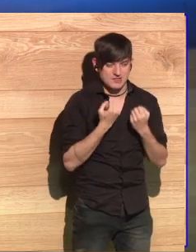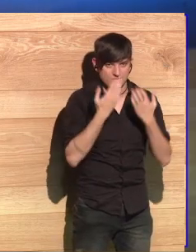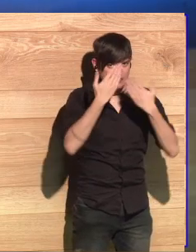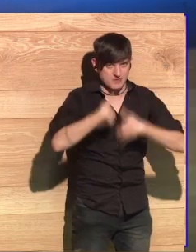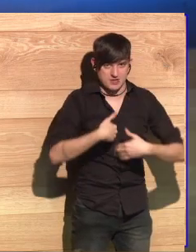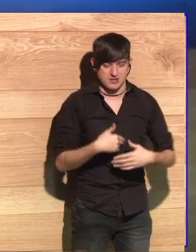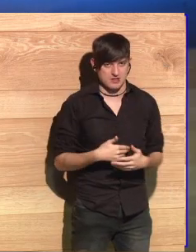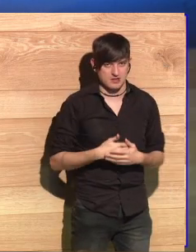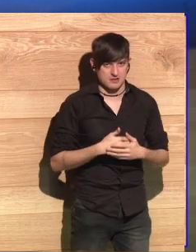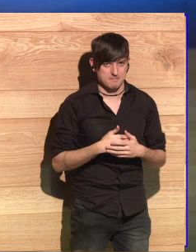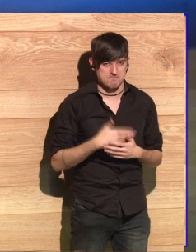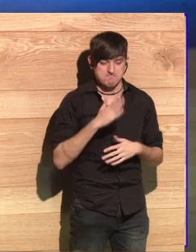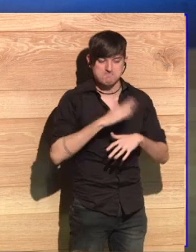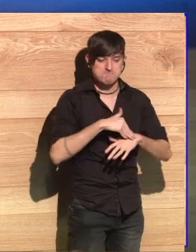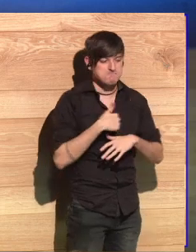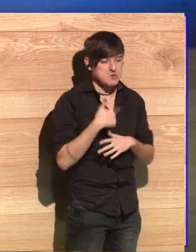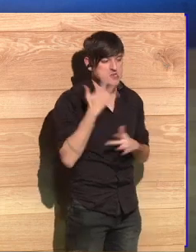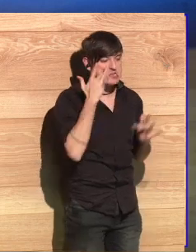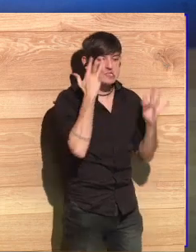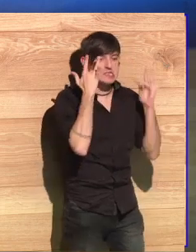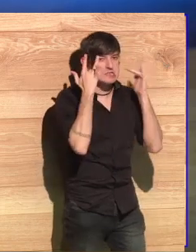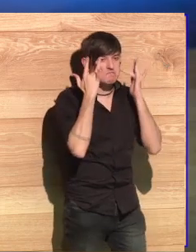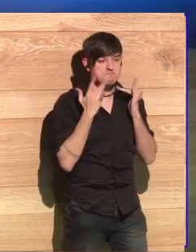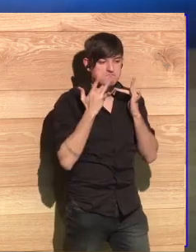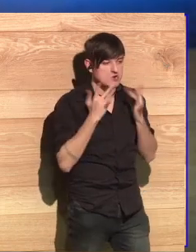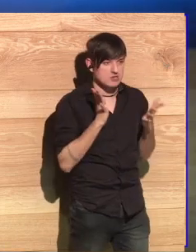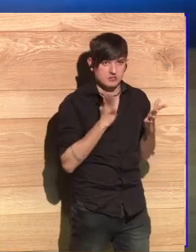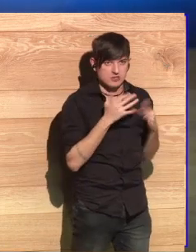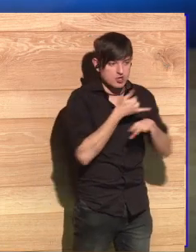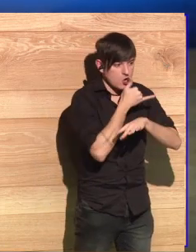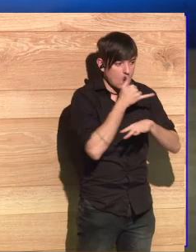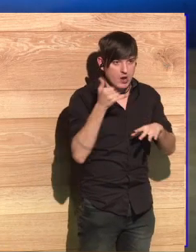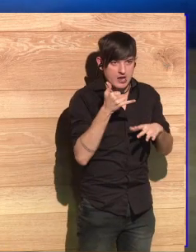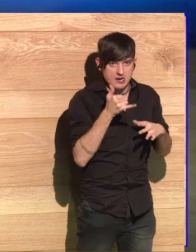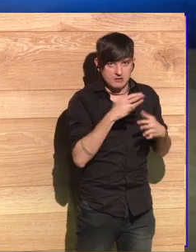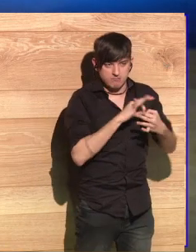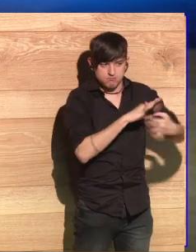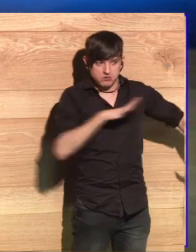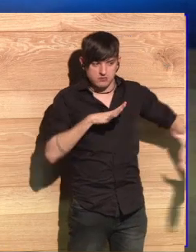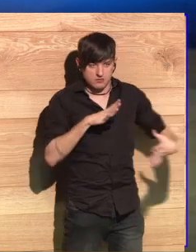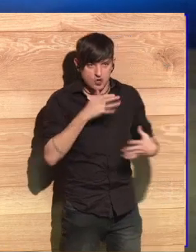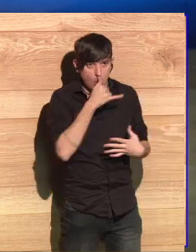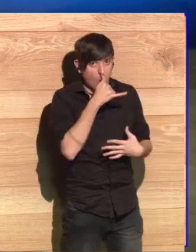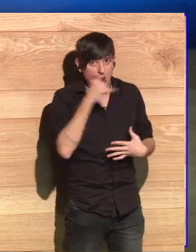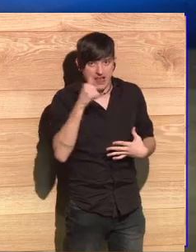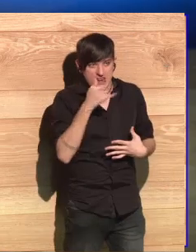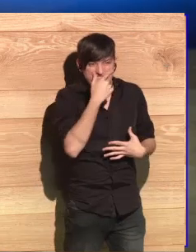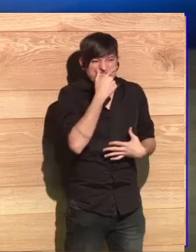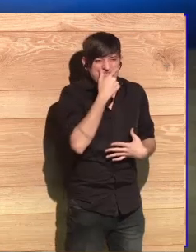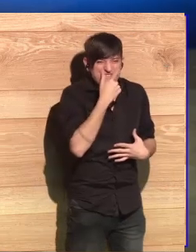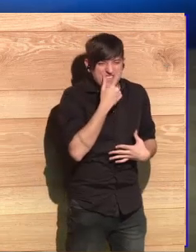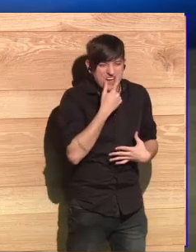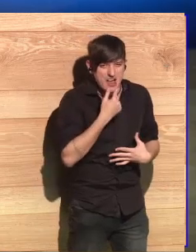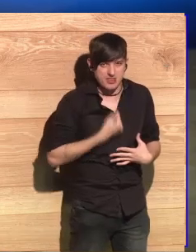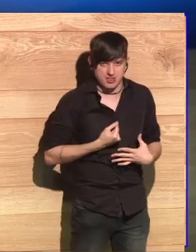getting clean from heroin. Cocaine was easier to leave behind. It clears out of your system more quickly, I